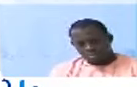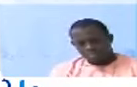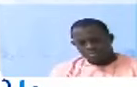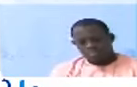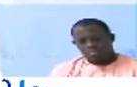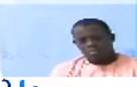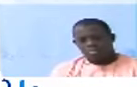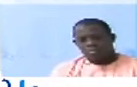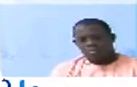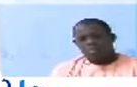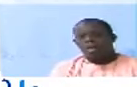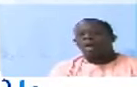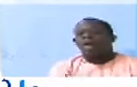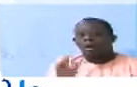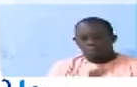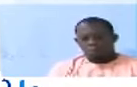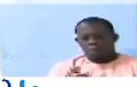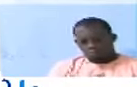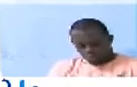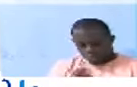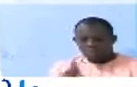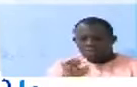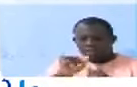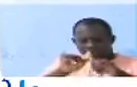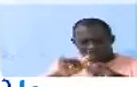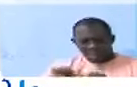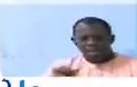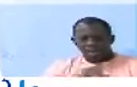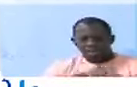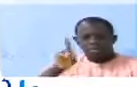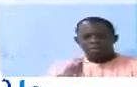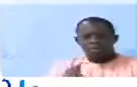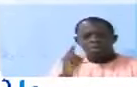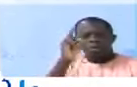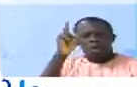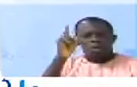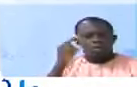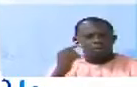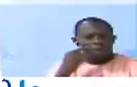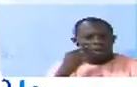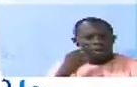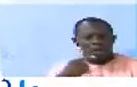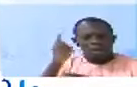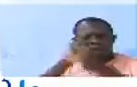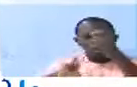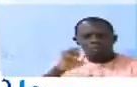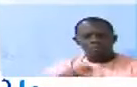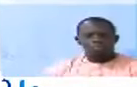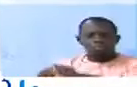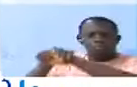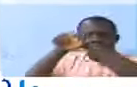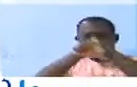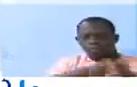So during our stay there, all of a sudden one day they came again and brought in Usainu